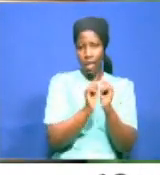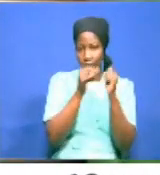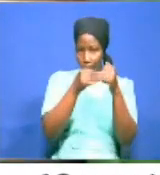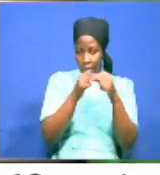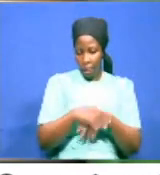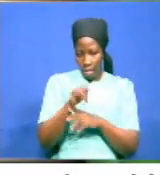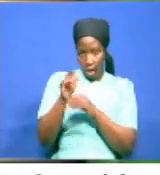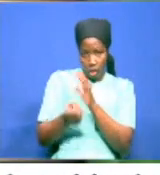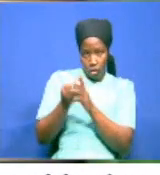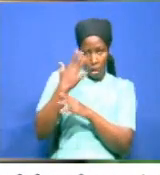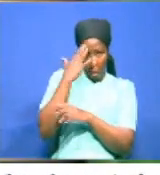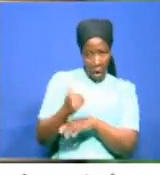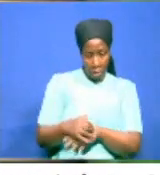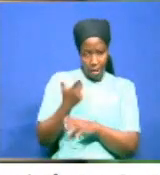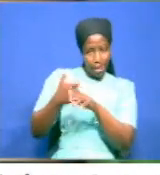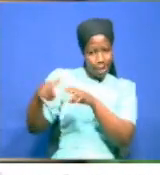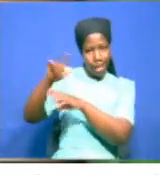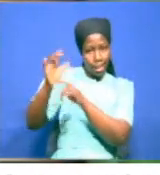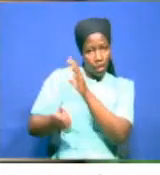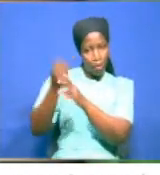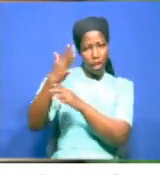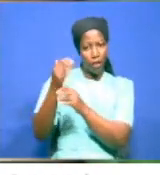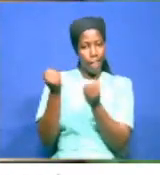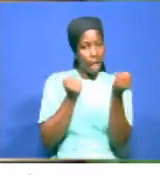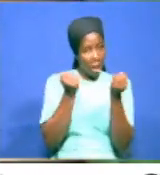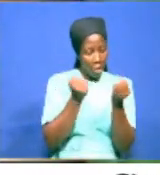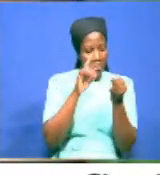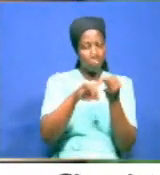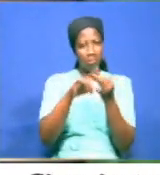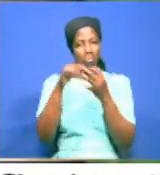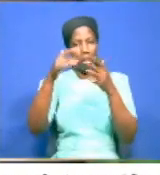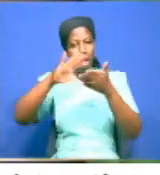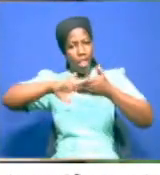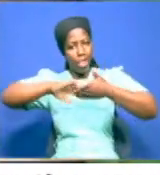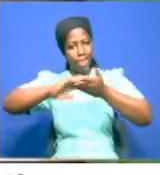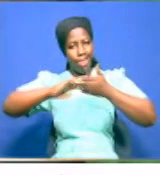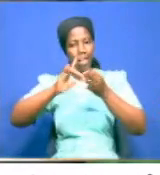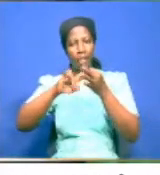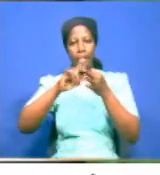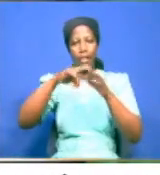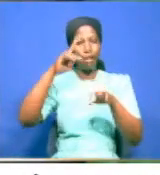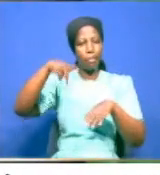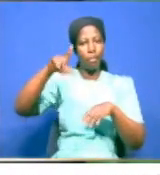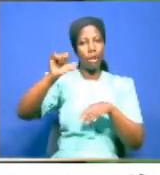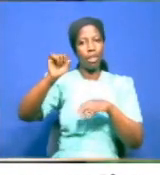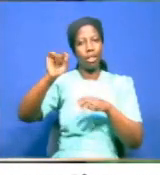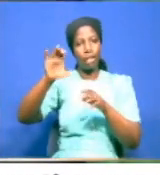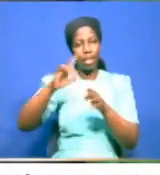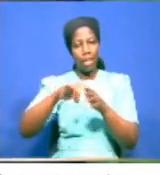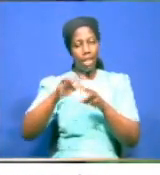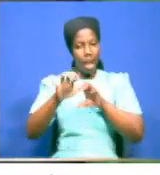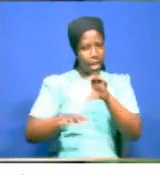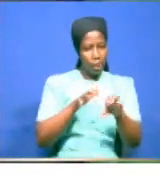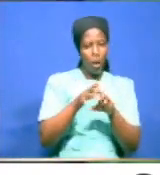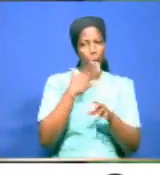The growth was attributed to an increase in production of motor vehicles, trailers, plastics, animal and vegetable fats and